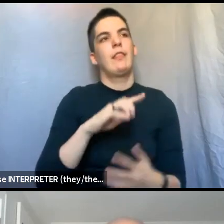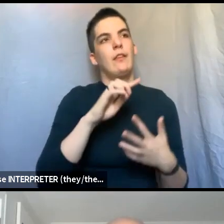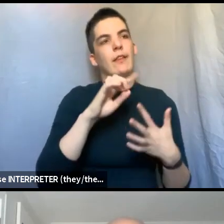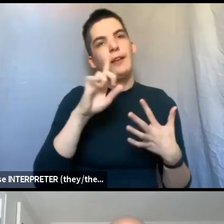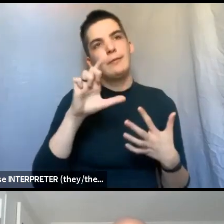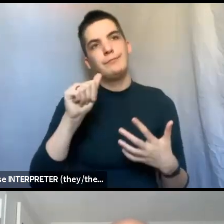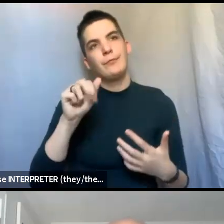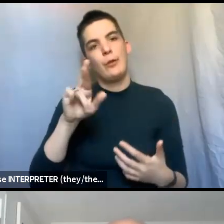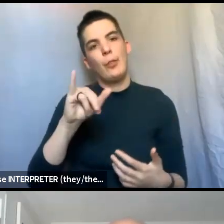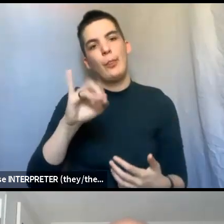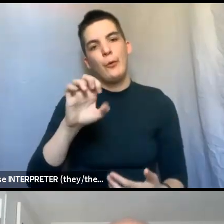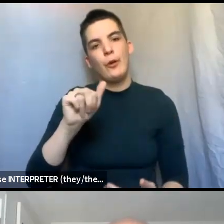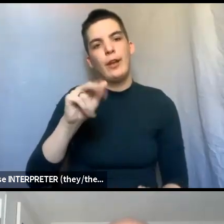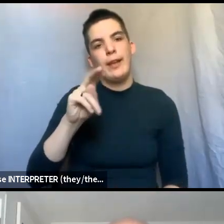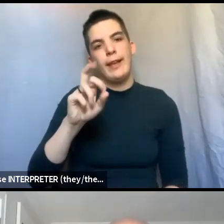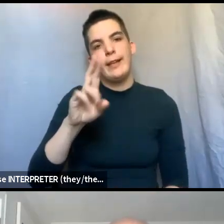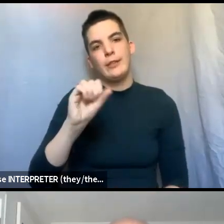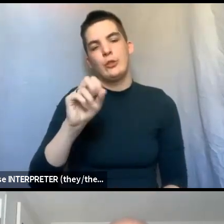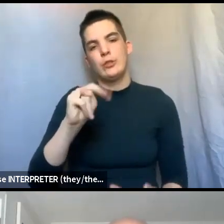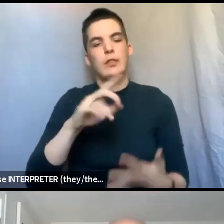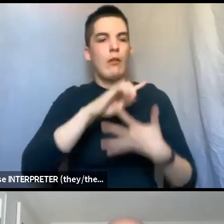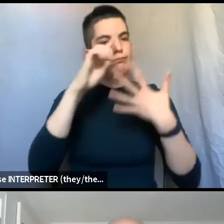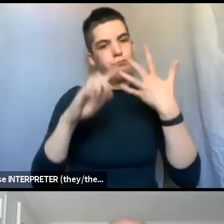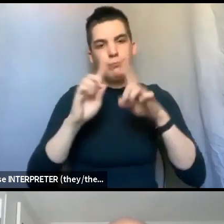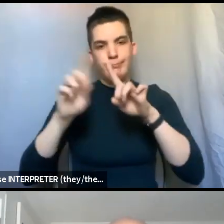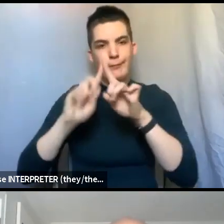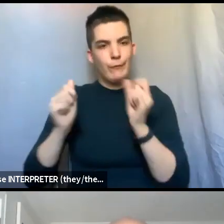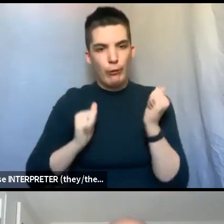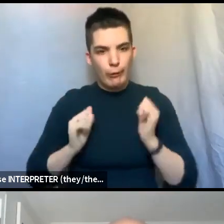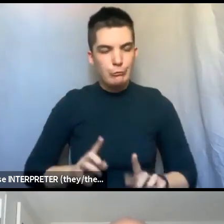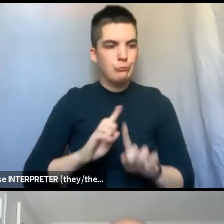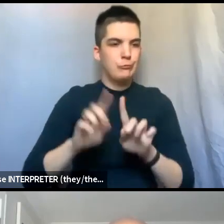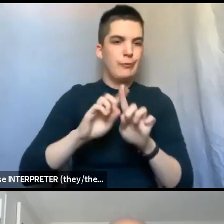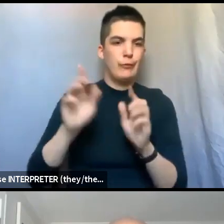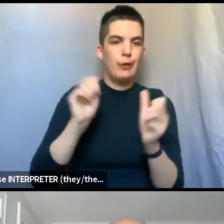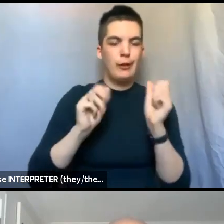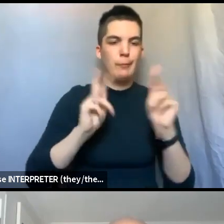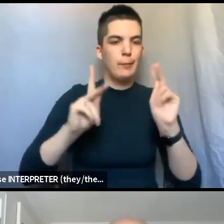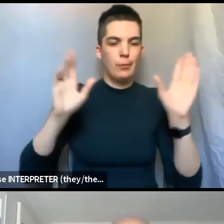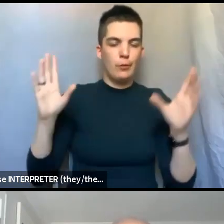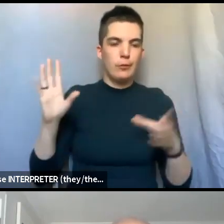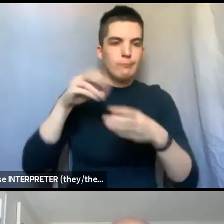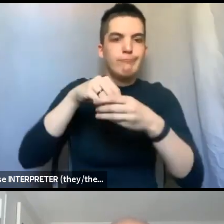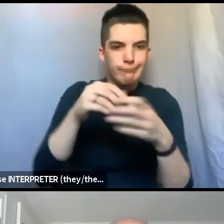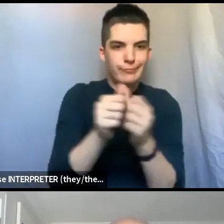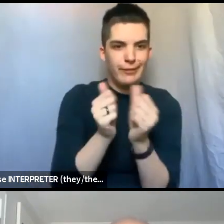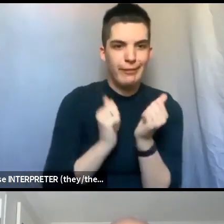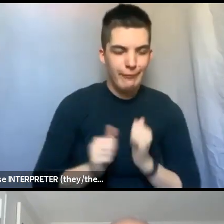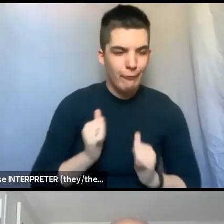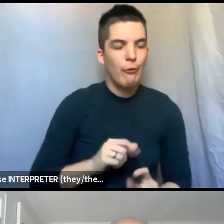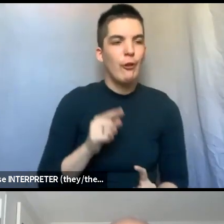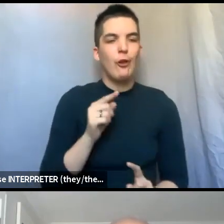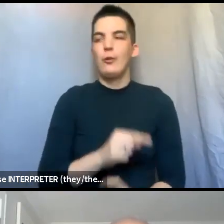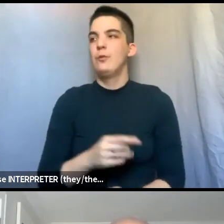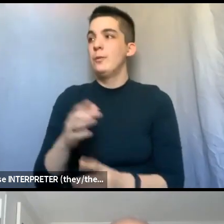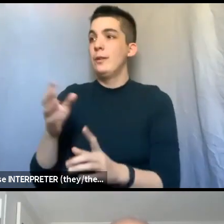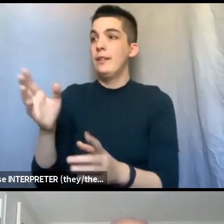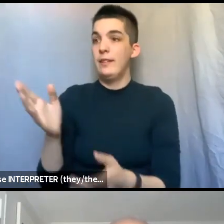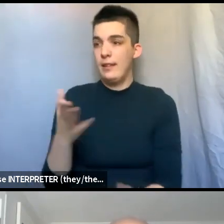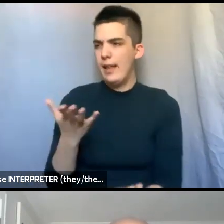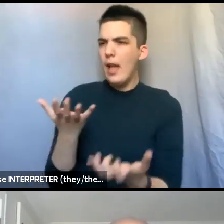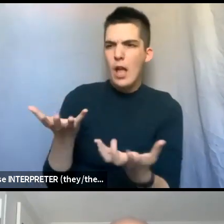Anderson, Joanne Acolytis, Garland Wright. I mean, anybody we could dragoon up to the theater, we said, what